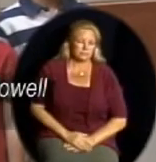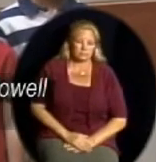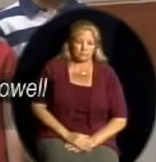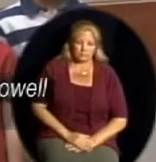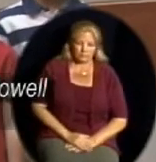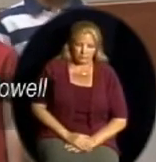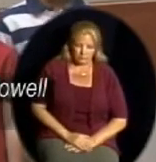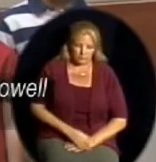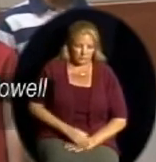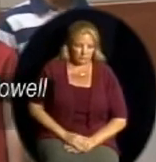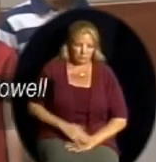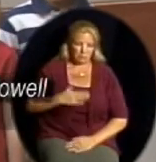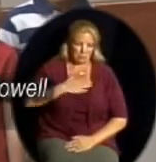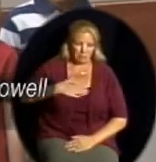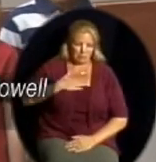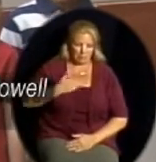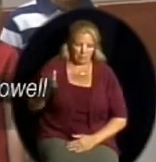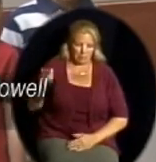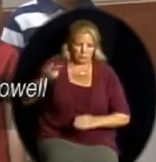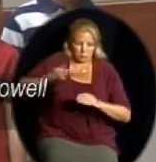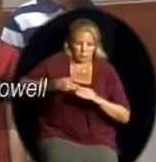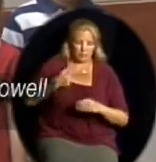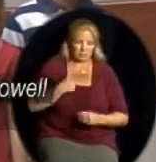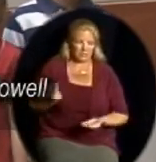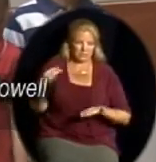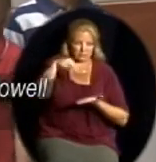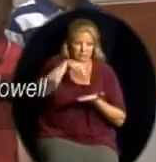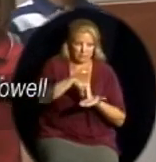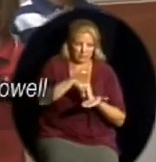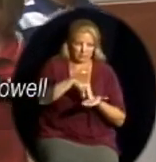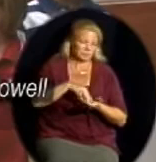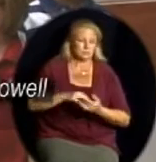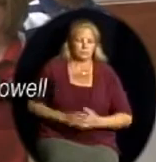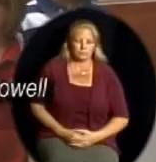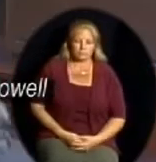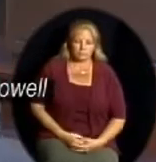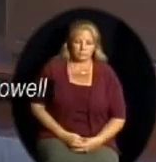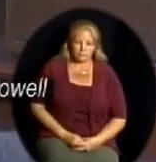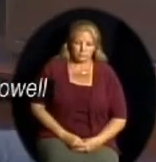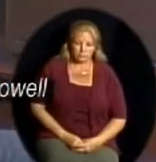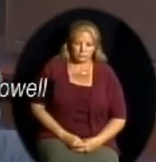them. So would you please join me in standing as they lead us in the Pledge of Allegiance?